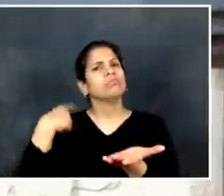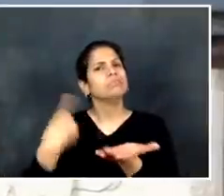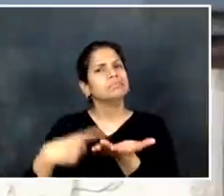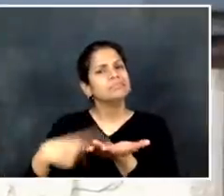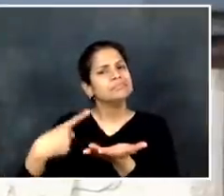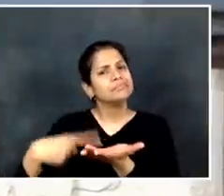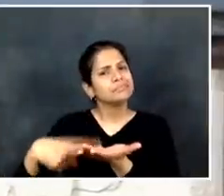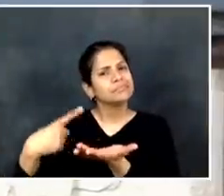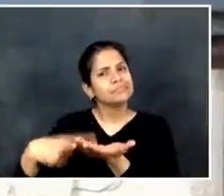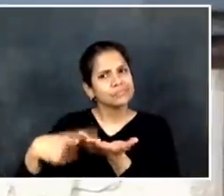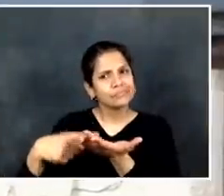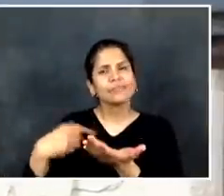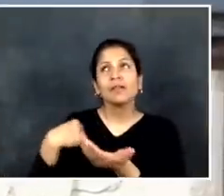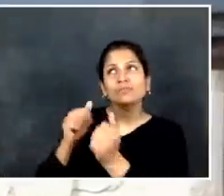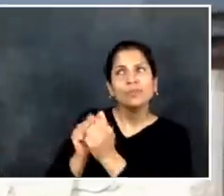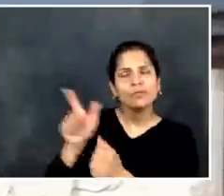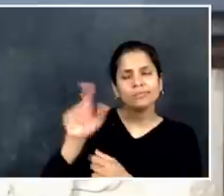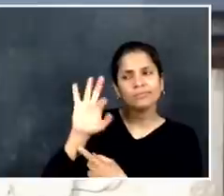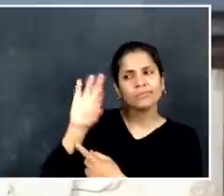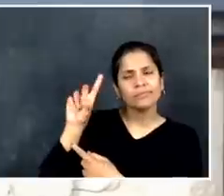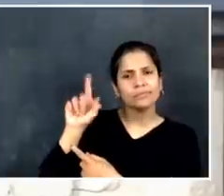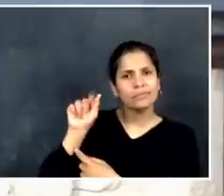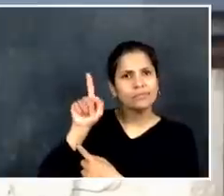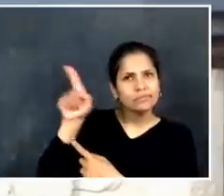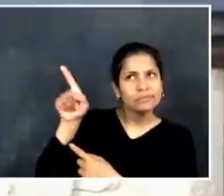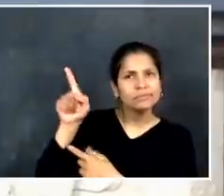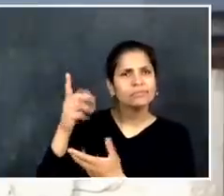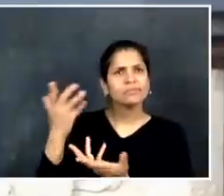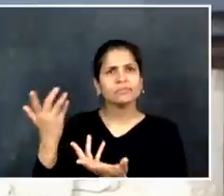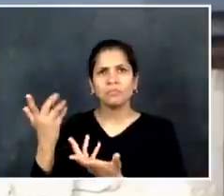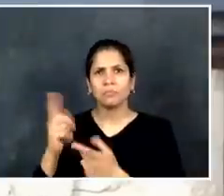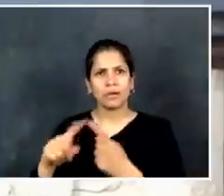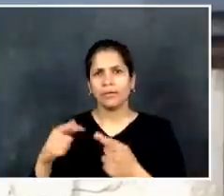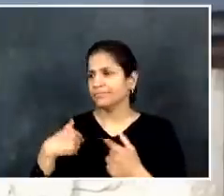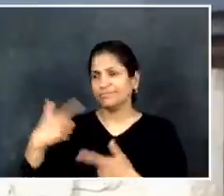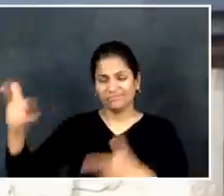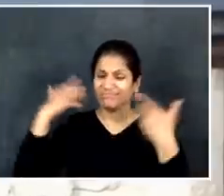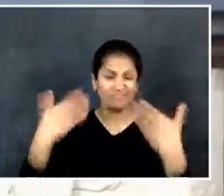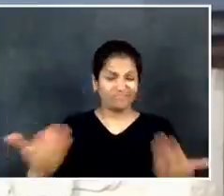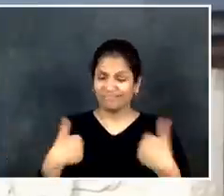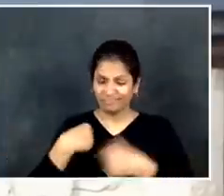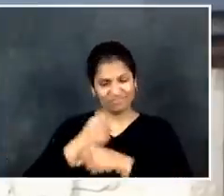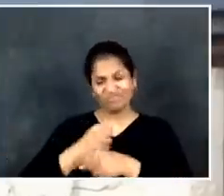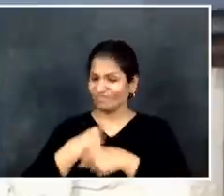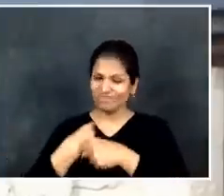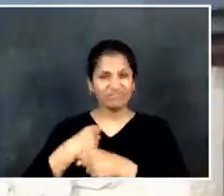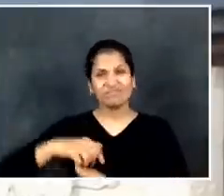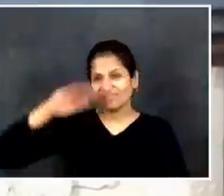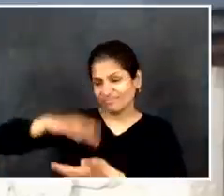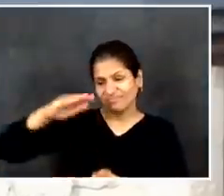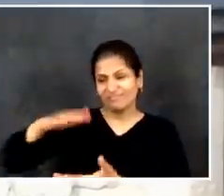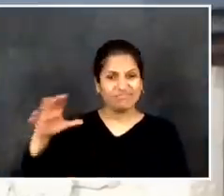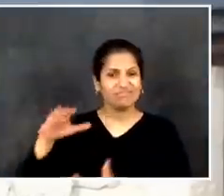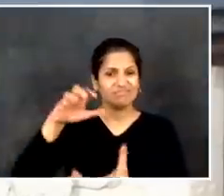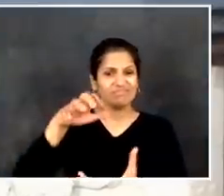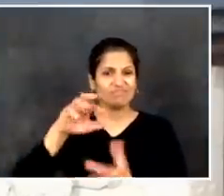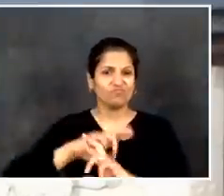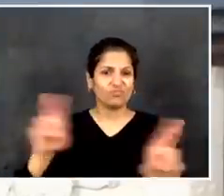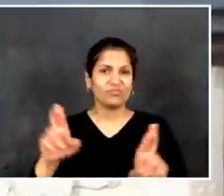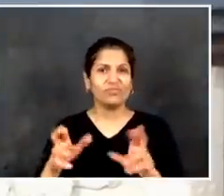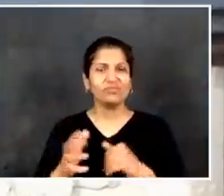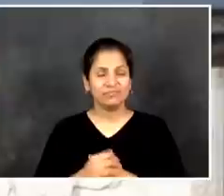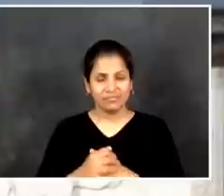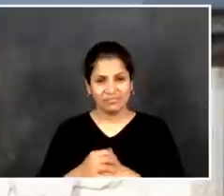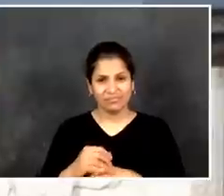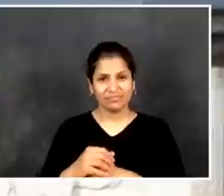of wartime headquarters dynamic to understand just how close it got. Dr. Katz is the one that said to